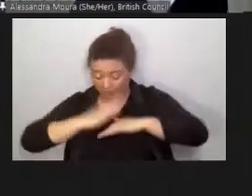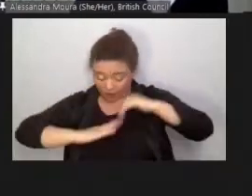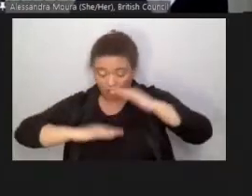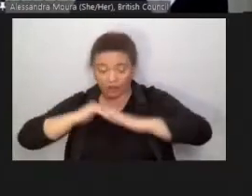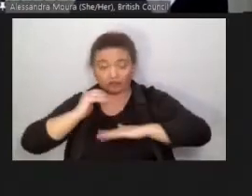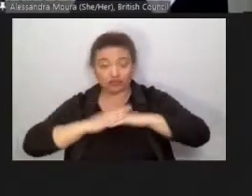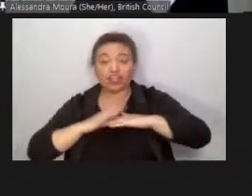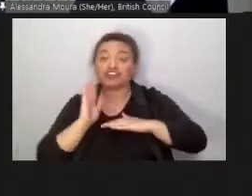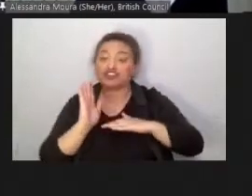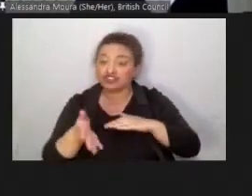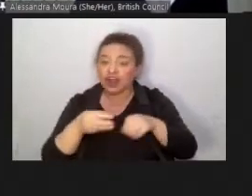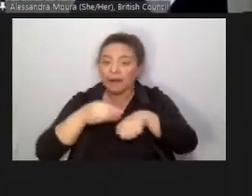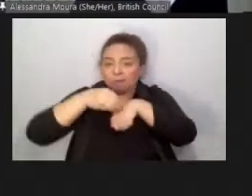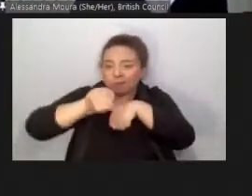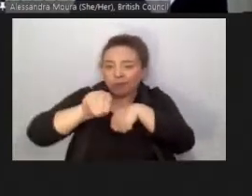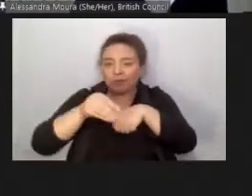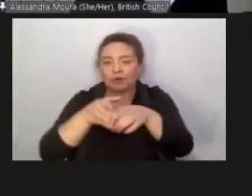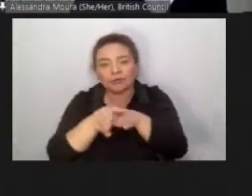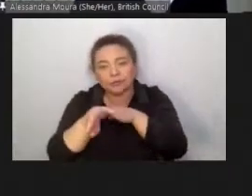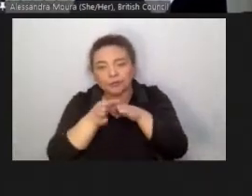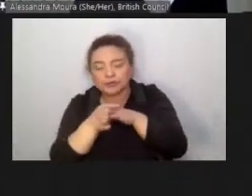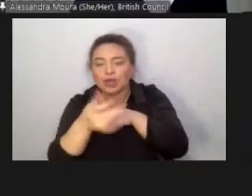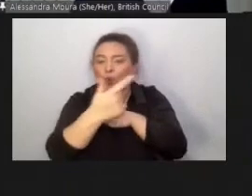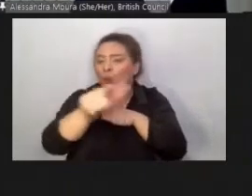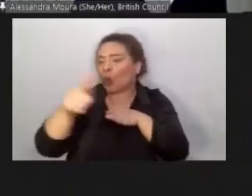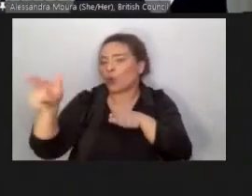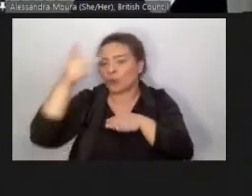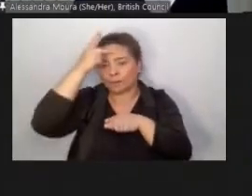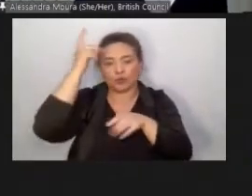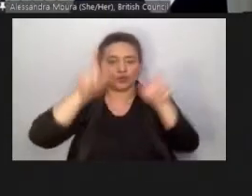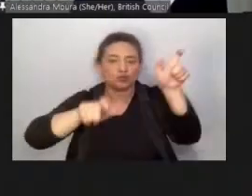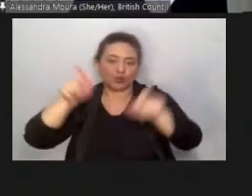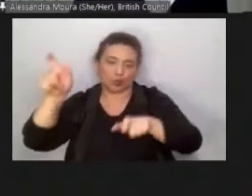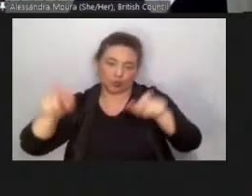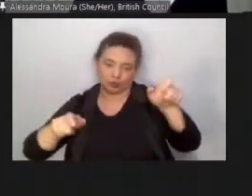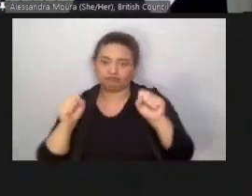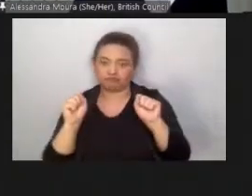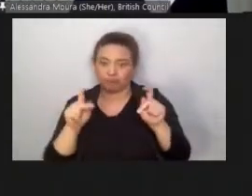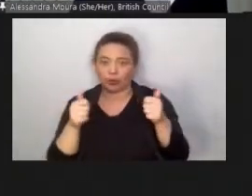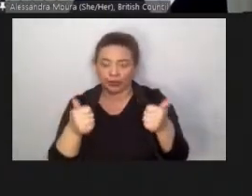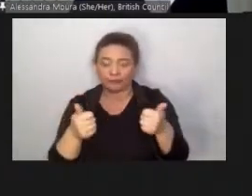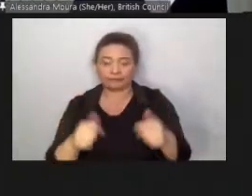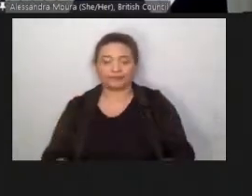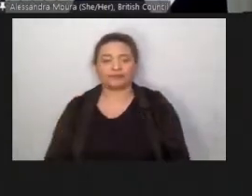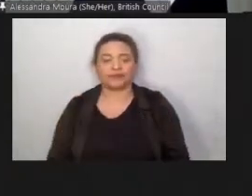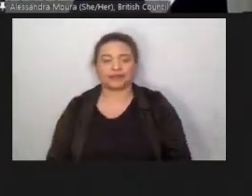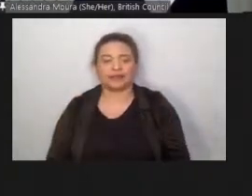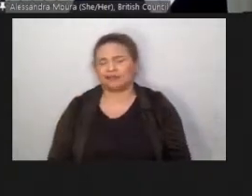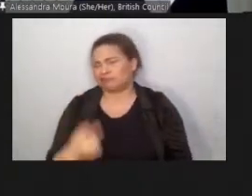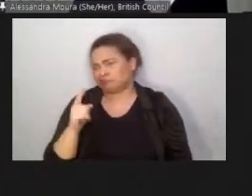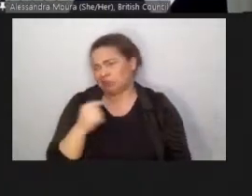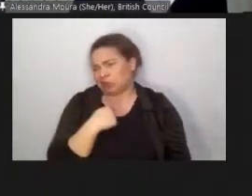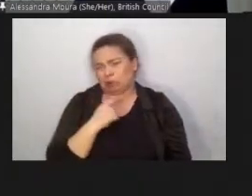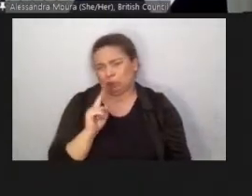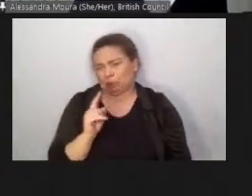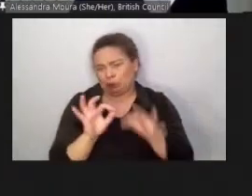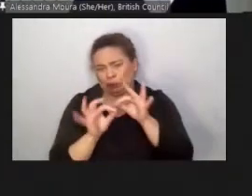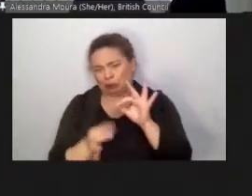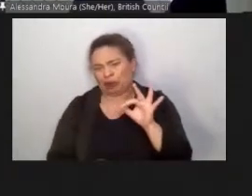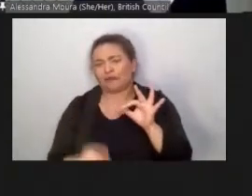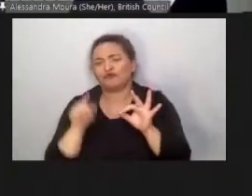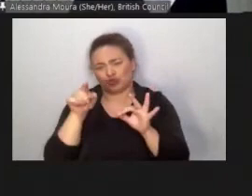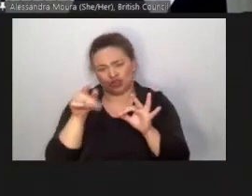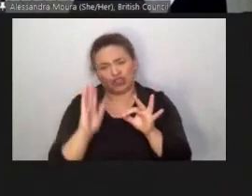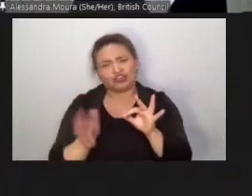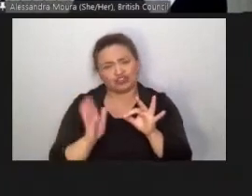it. So that's how that works. I'm not going to say any more about it. You've talked about this. These are the professional